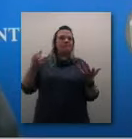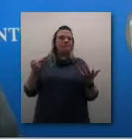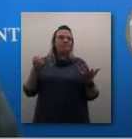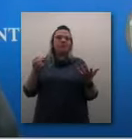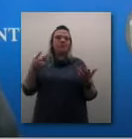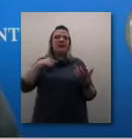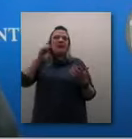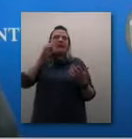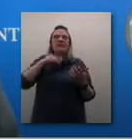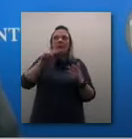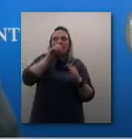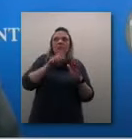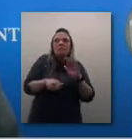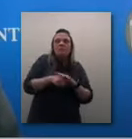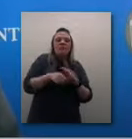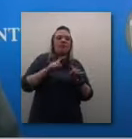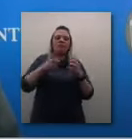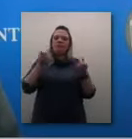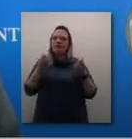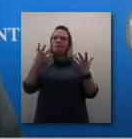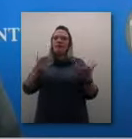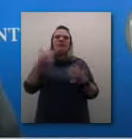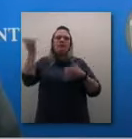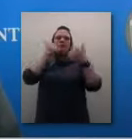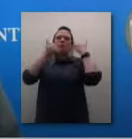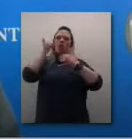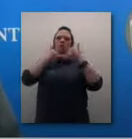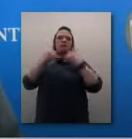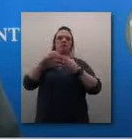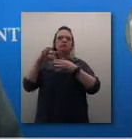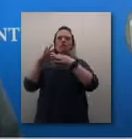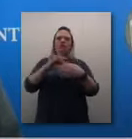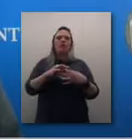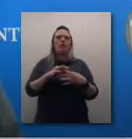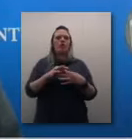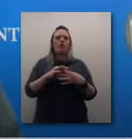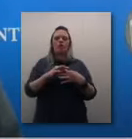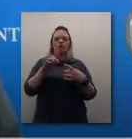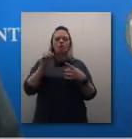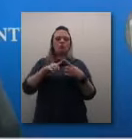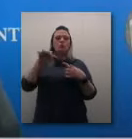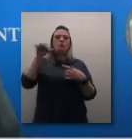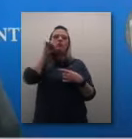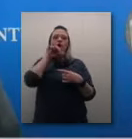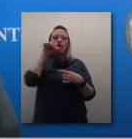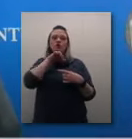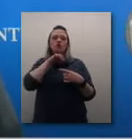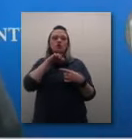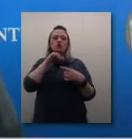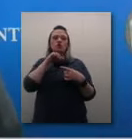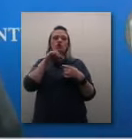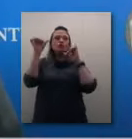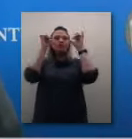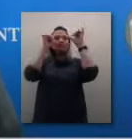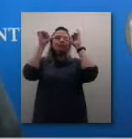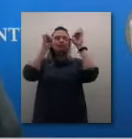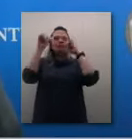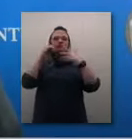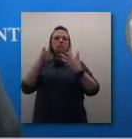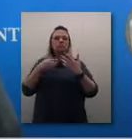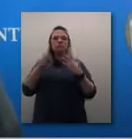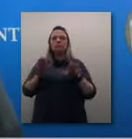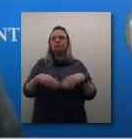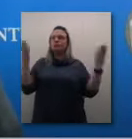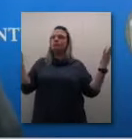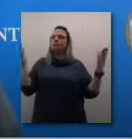we're getting lots of calls into our call center with regards to bars that are operating illegally. You can call